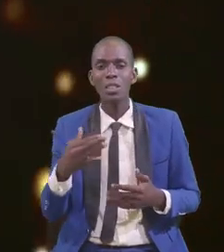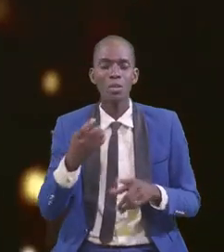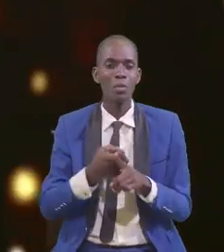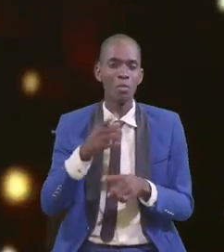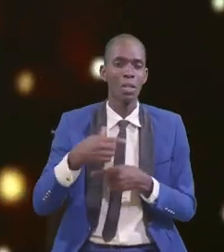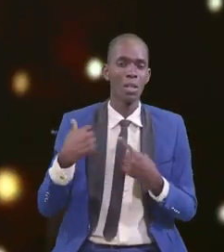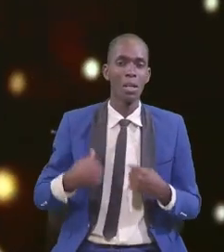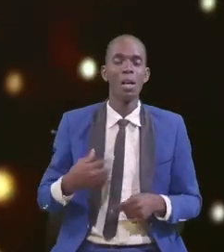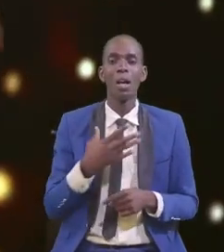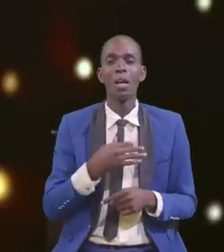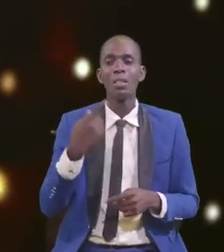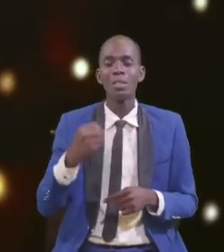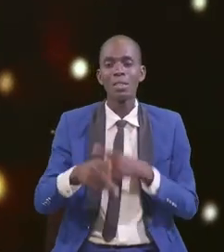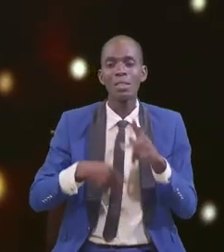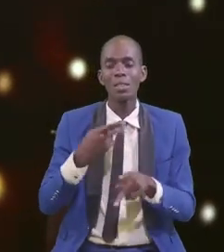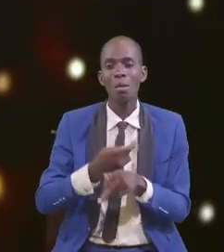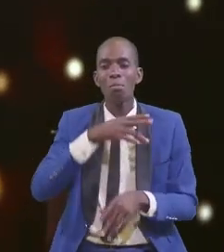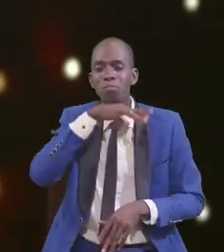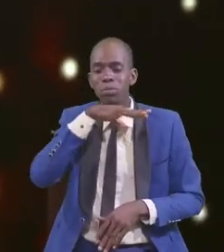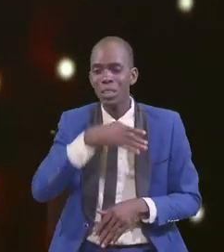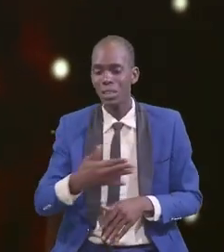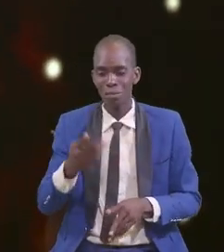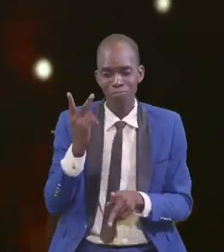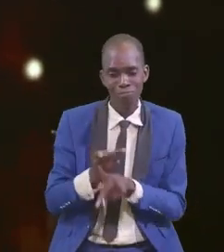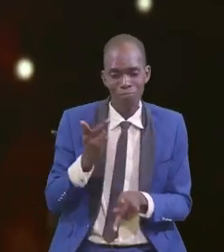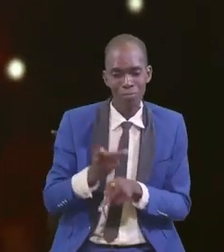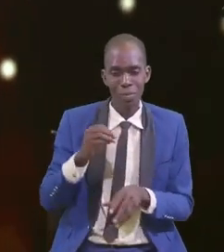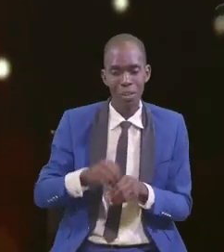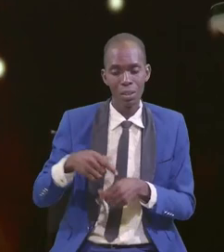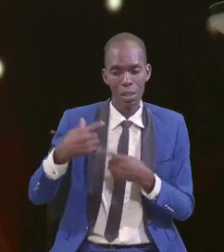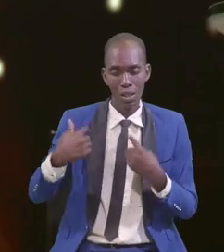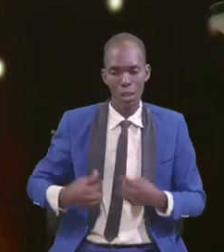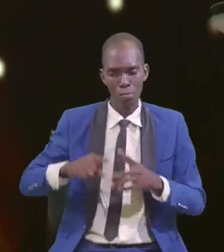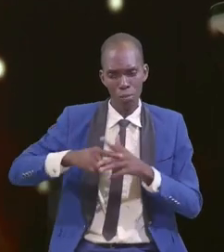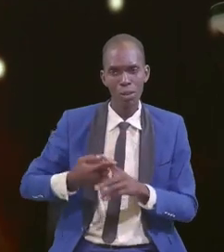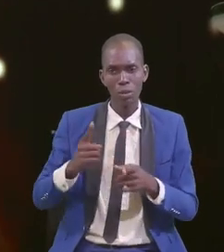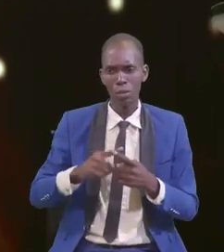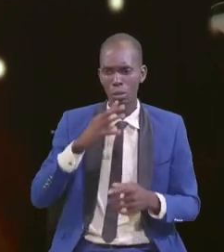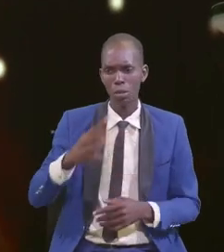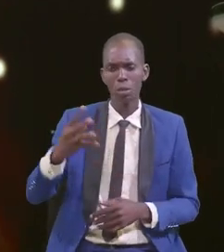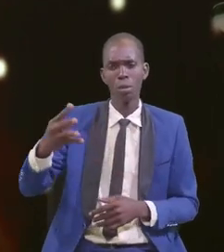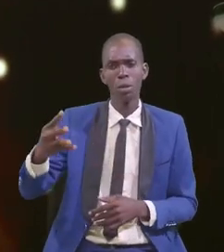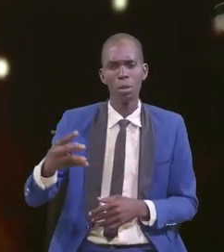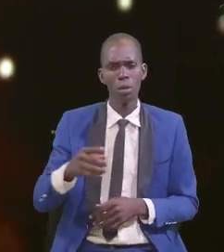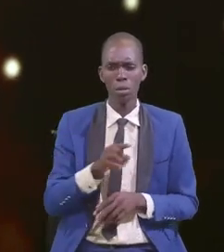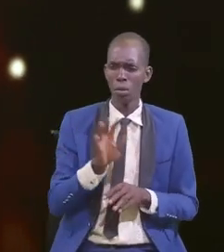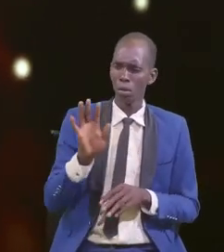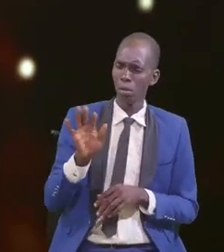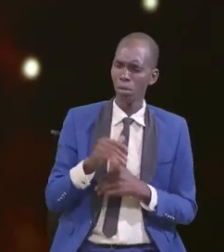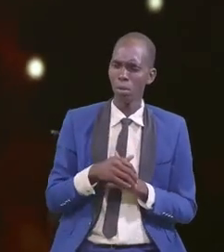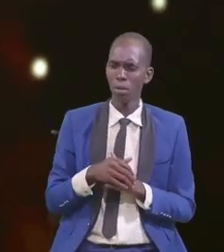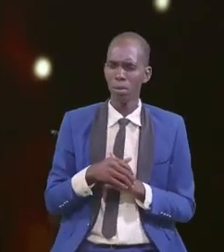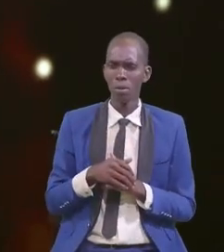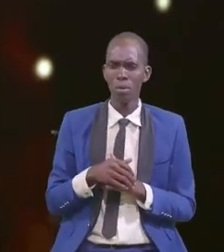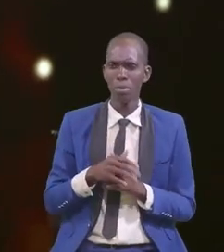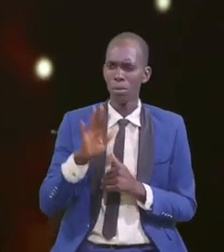of corruption that is stored inside him, you're saying, hold it now,